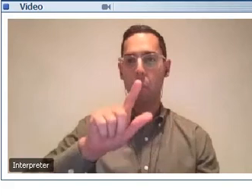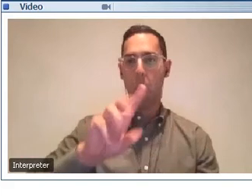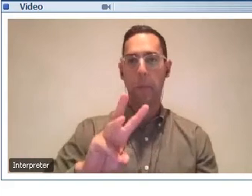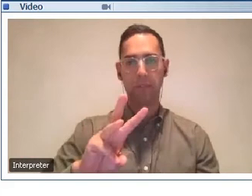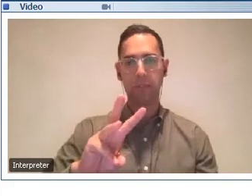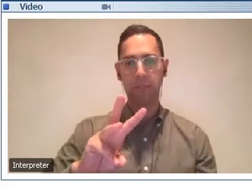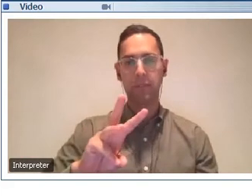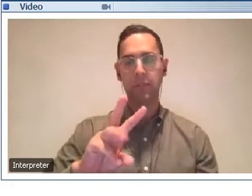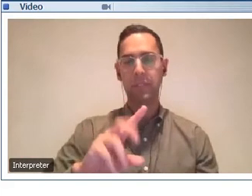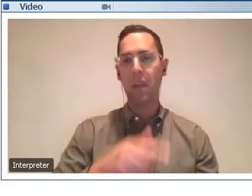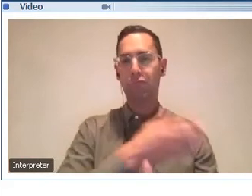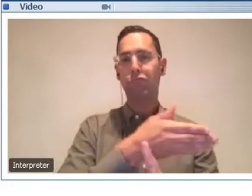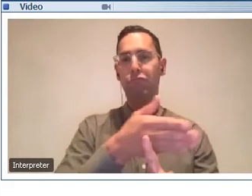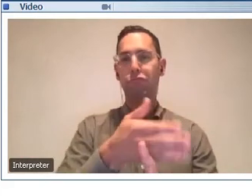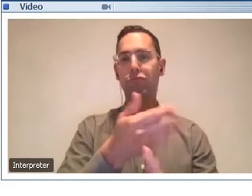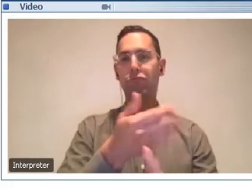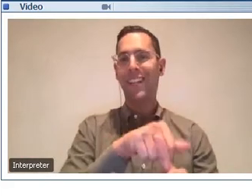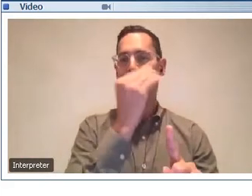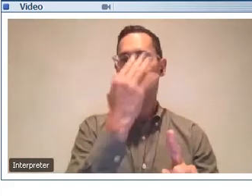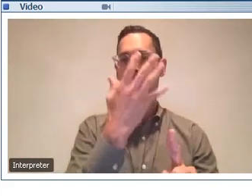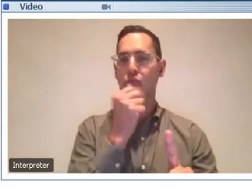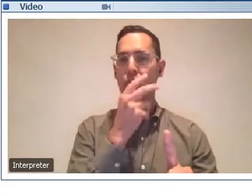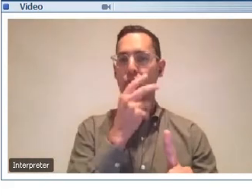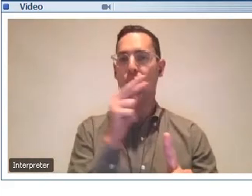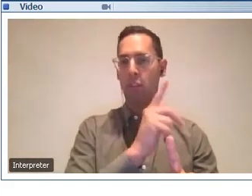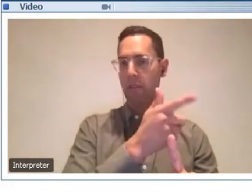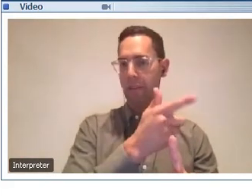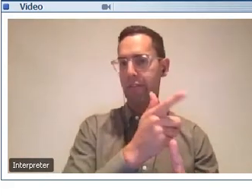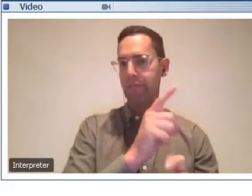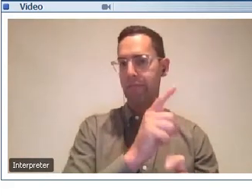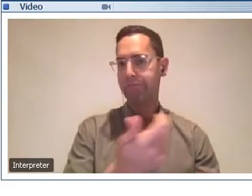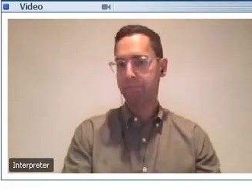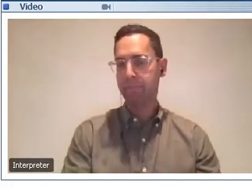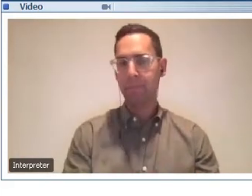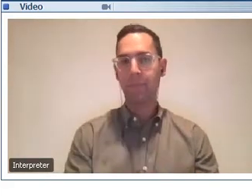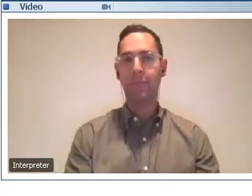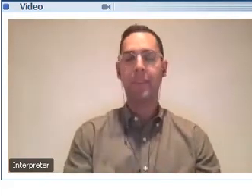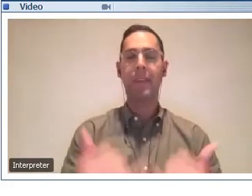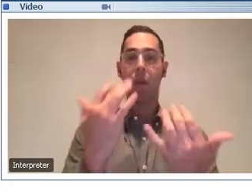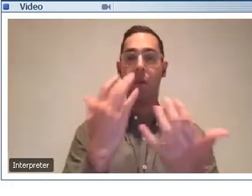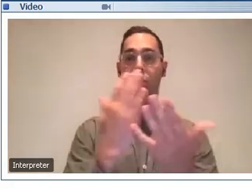for your convenience. So now let's move on to some key findings.